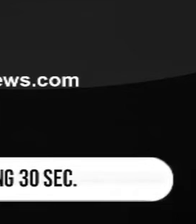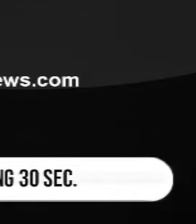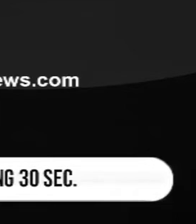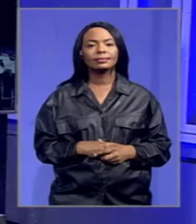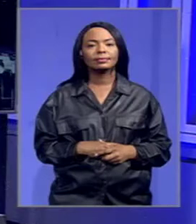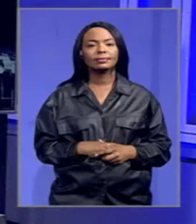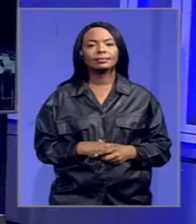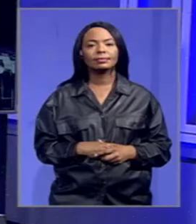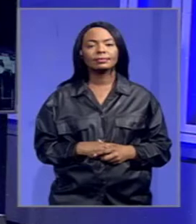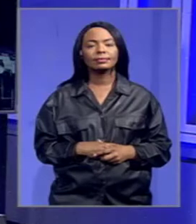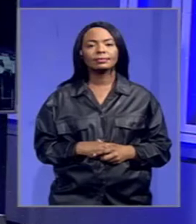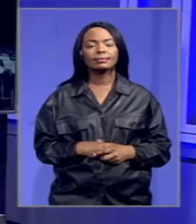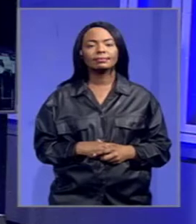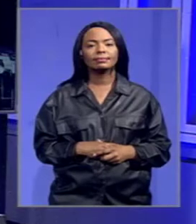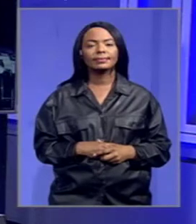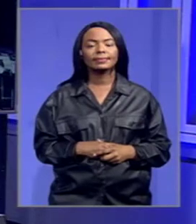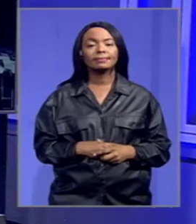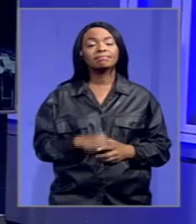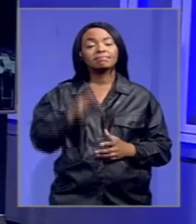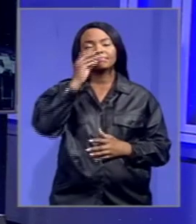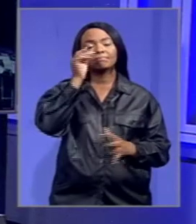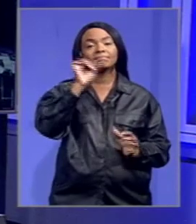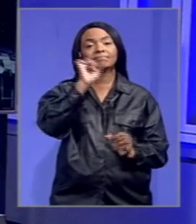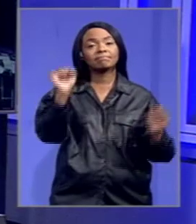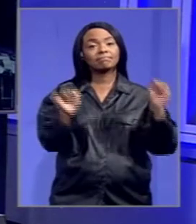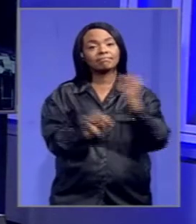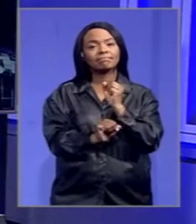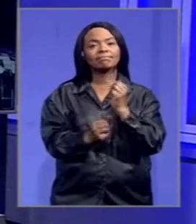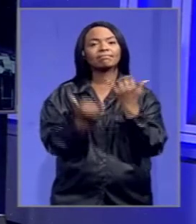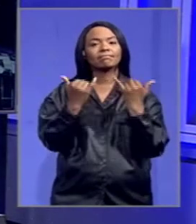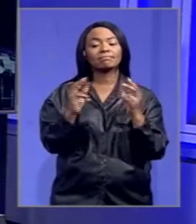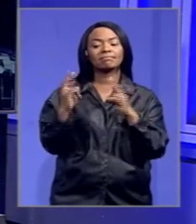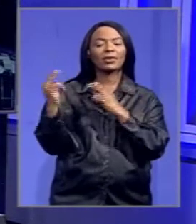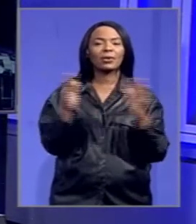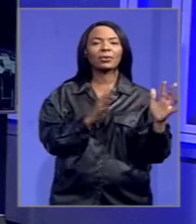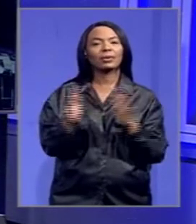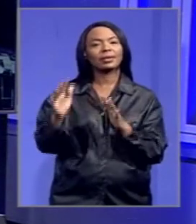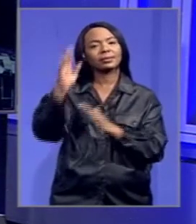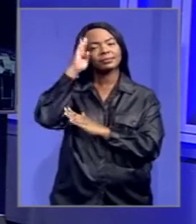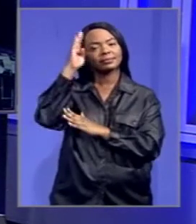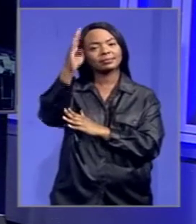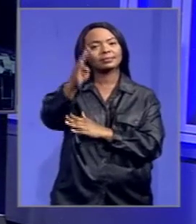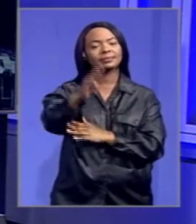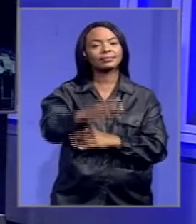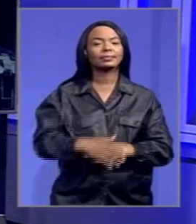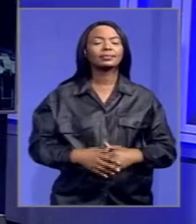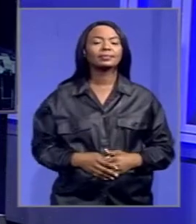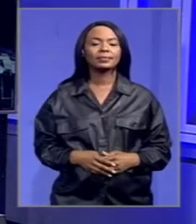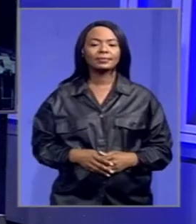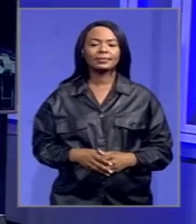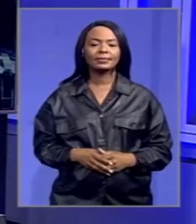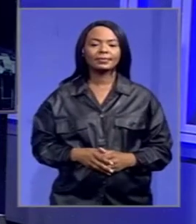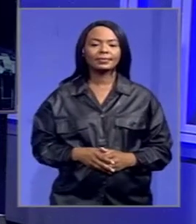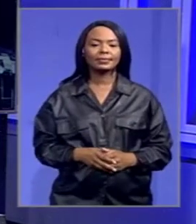073-818-0674. Di bila ka lo tsa phirimana ena, bolipi bja latela fihlela nakong e tlang, hayate.